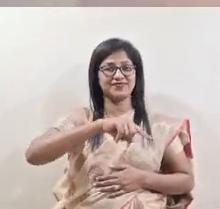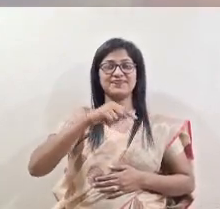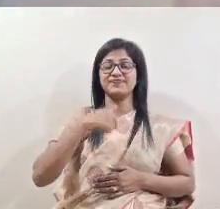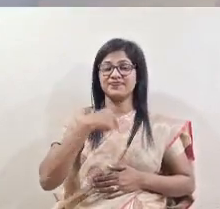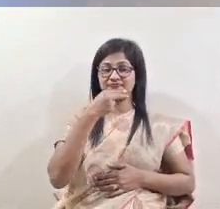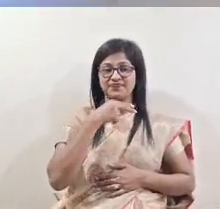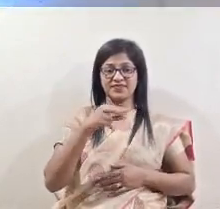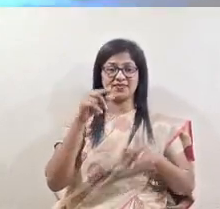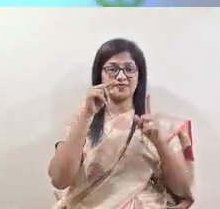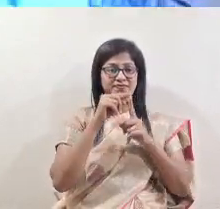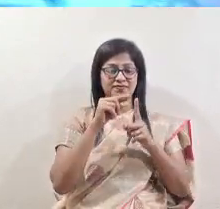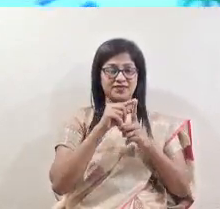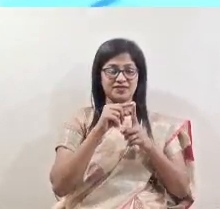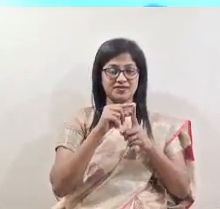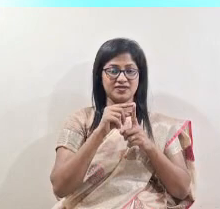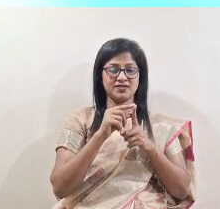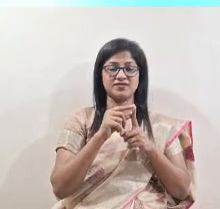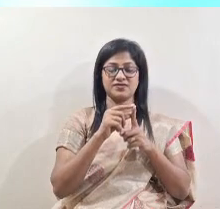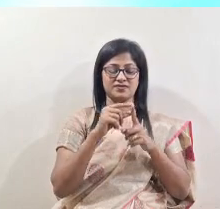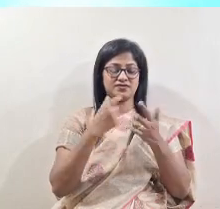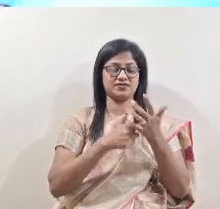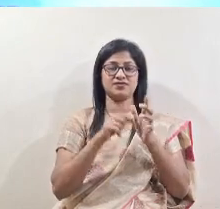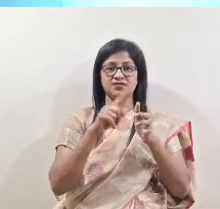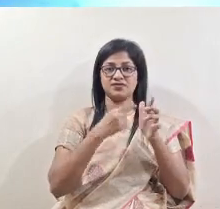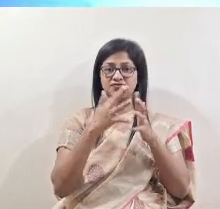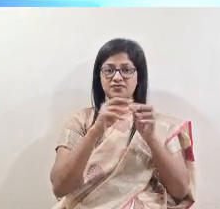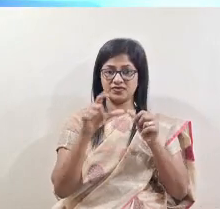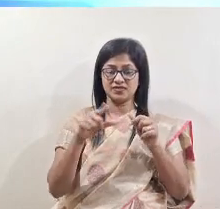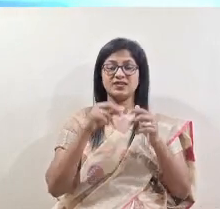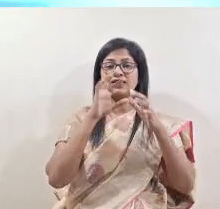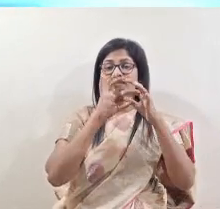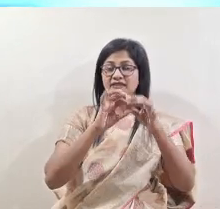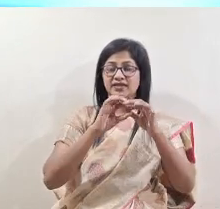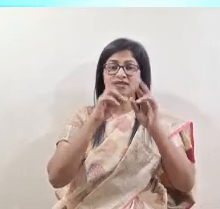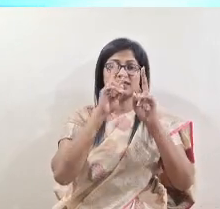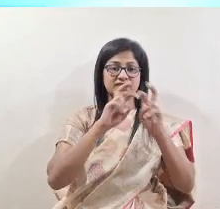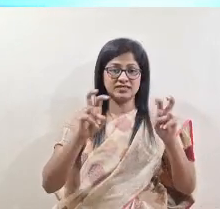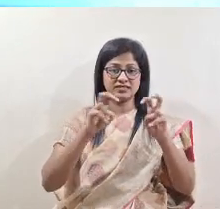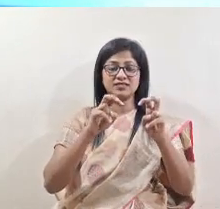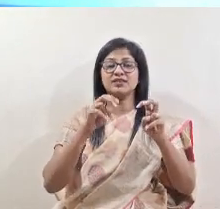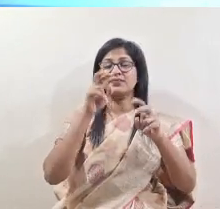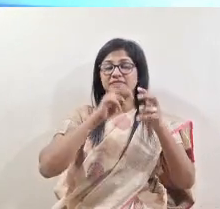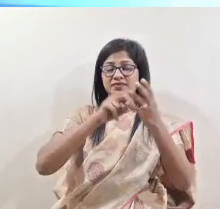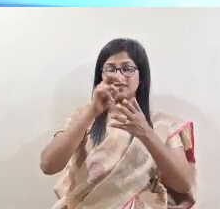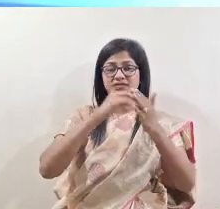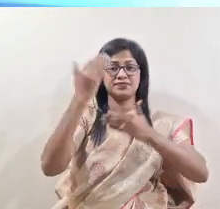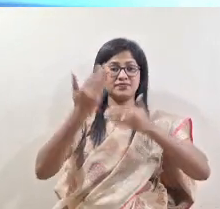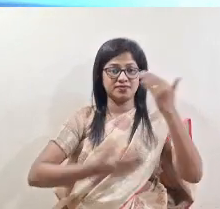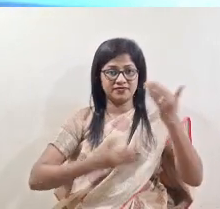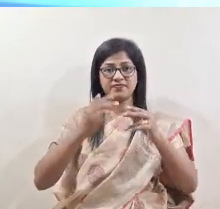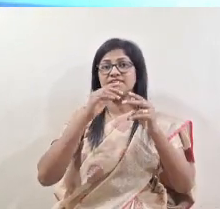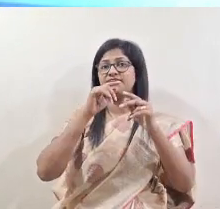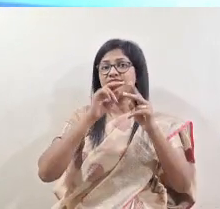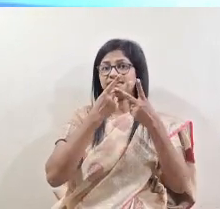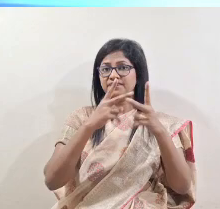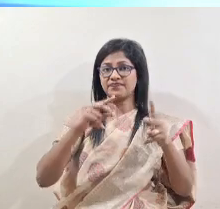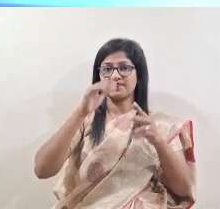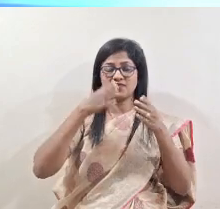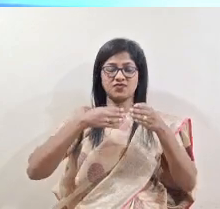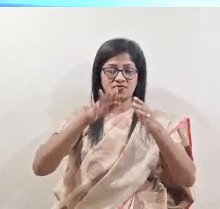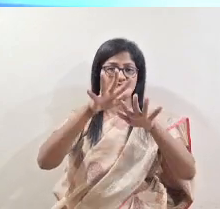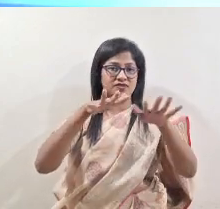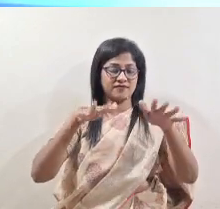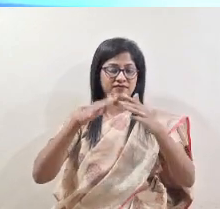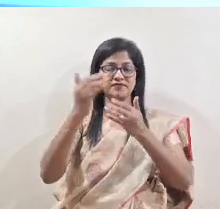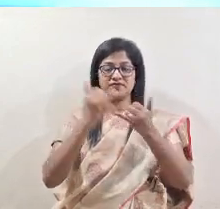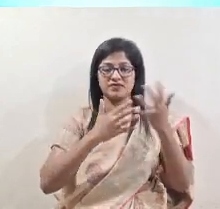everyone. My name is Prajwal, and my study is related to pedestrian behavior and different road traffic facilities in Indian traffic